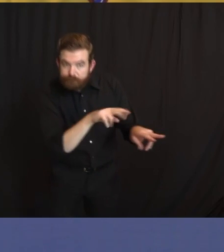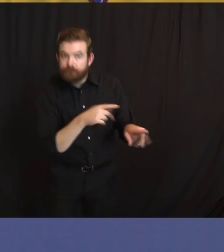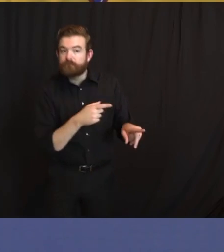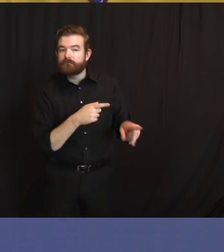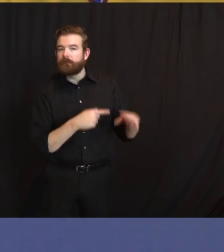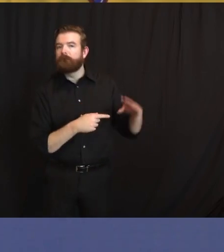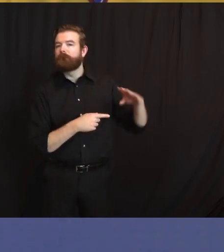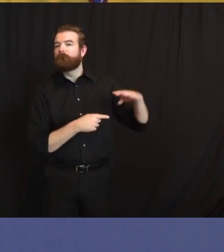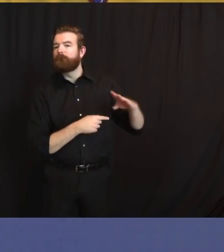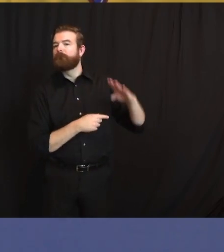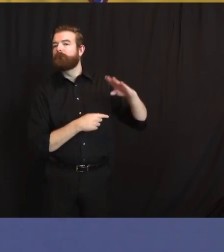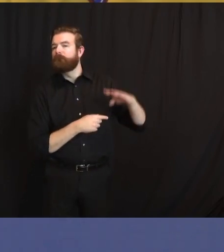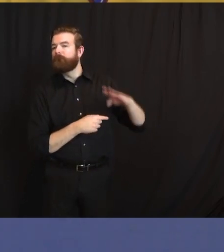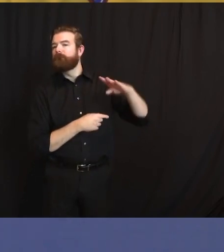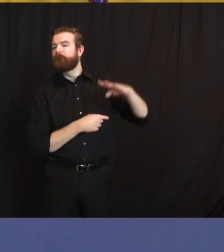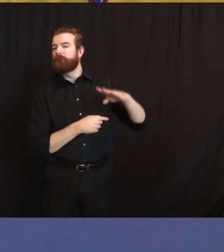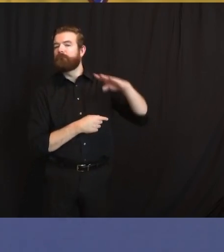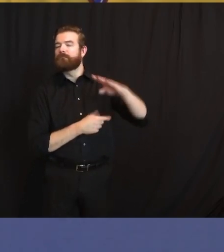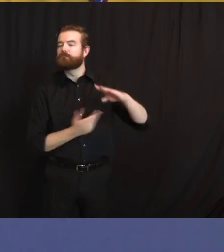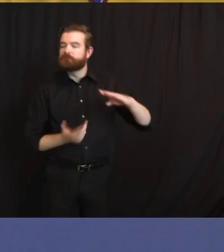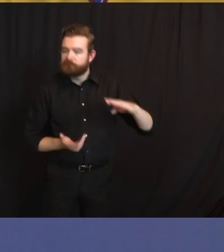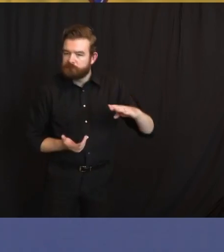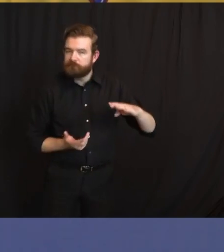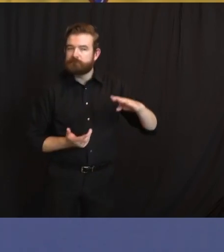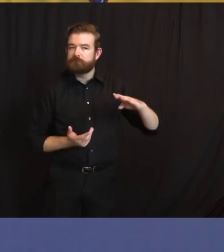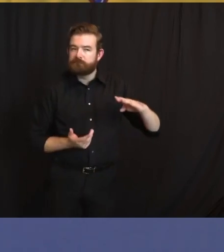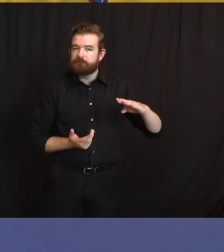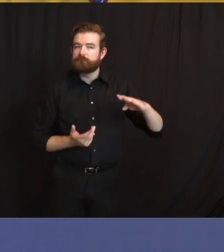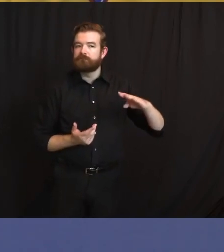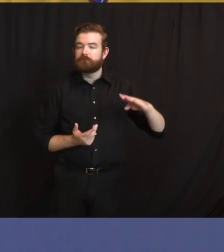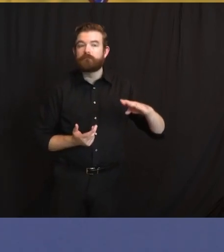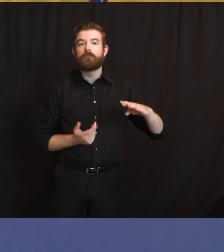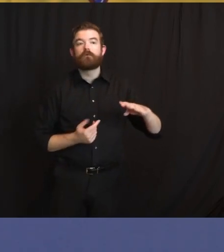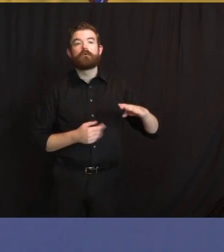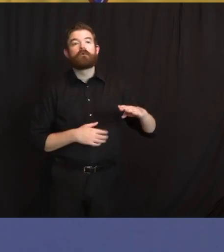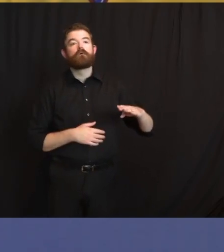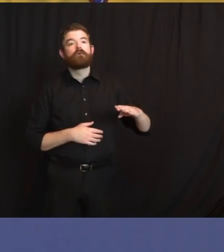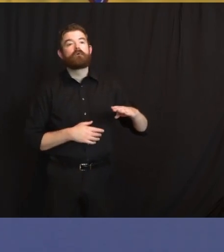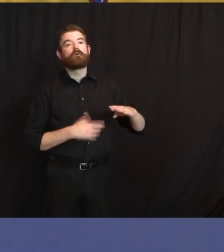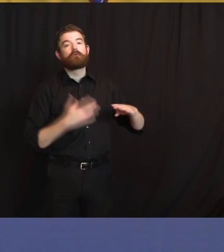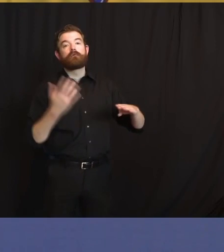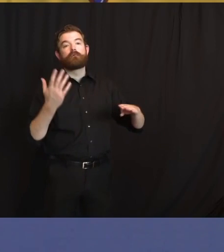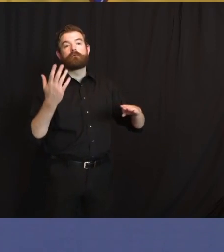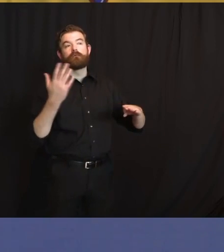this region outside of New Jersey based on indoor activities, indoor dining.